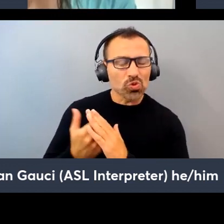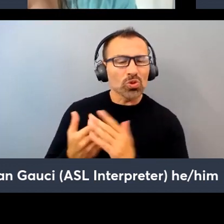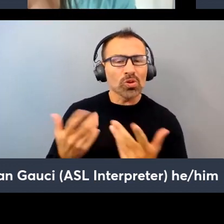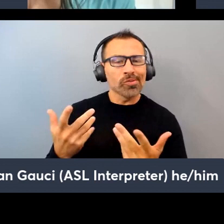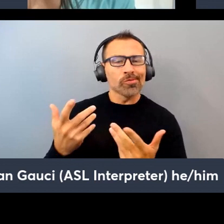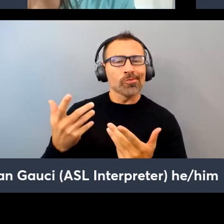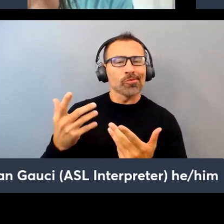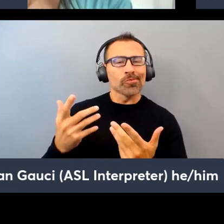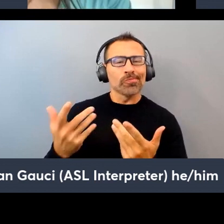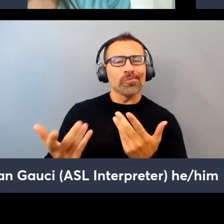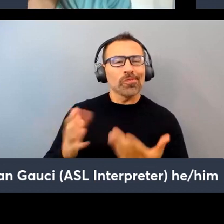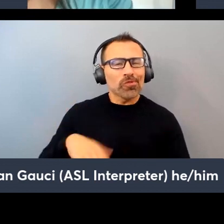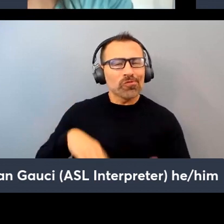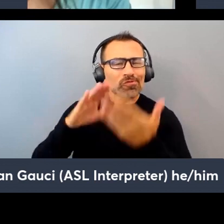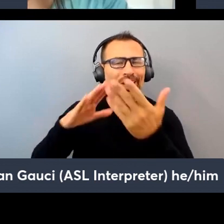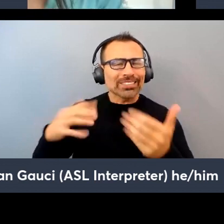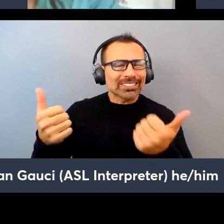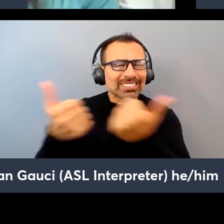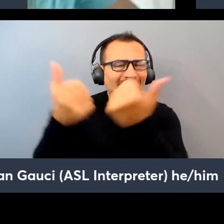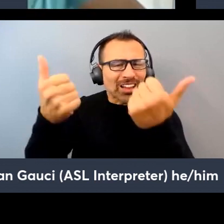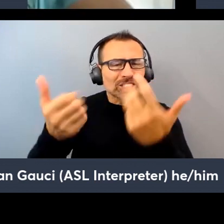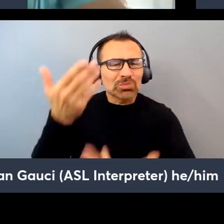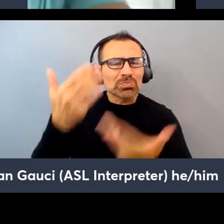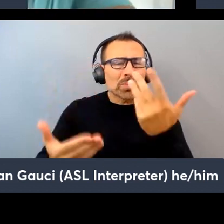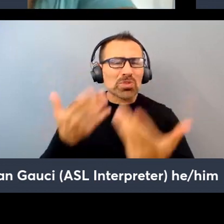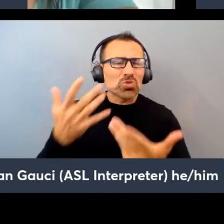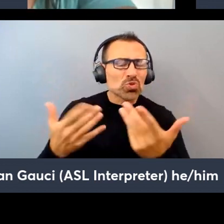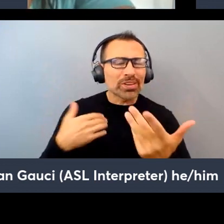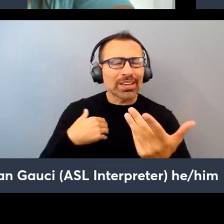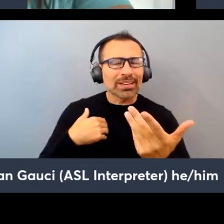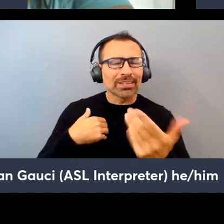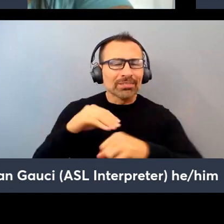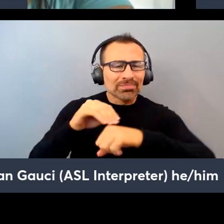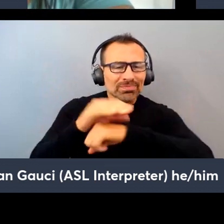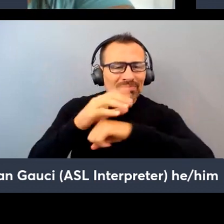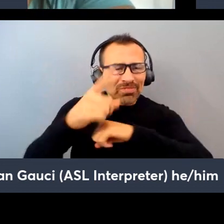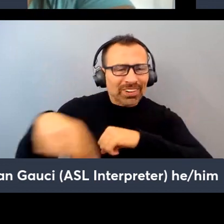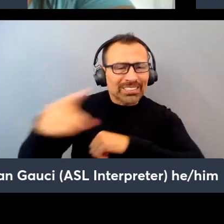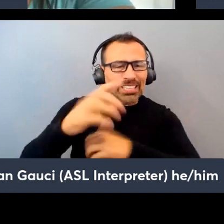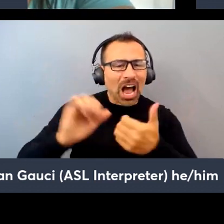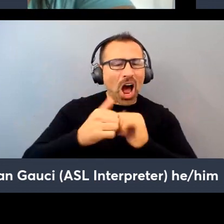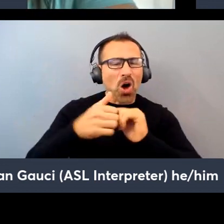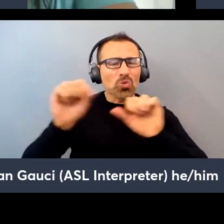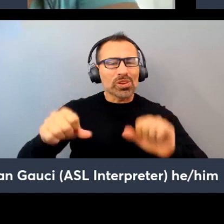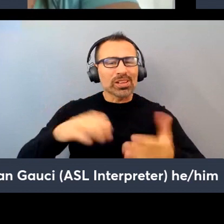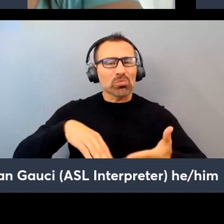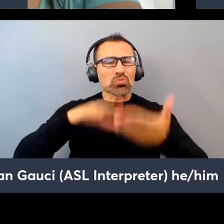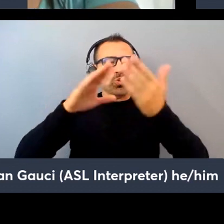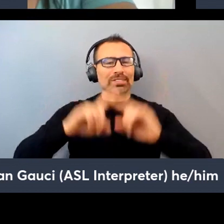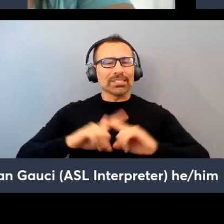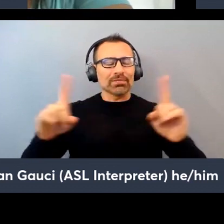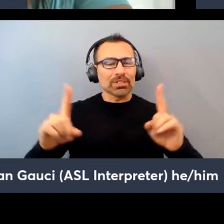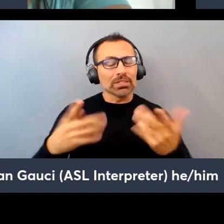do differently, give some advice to people here maybe are thinking about using StackSets?